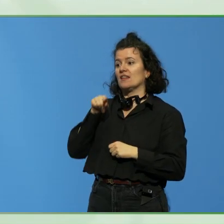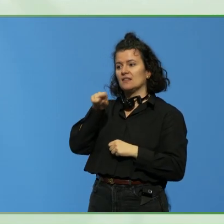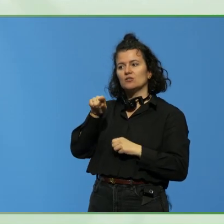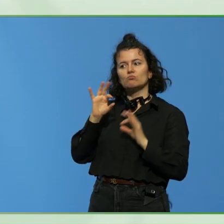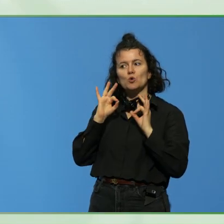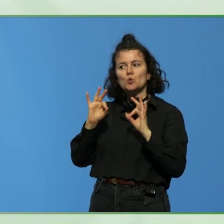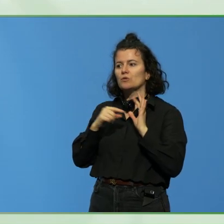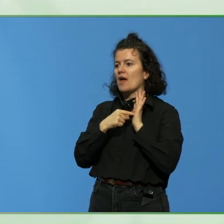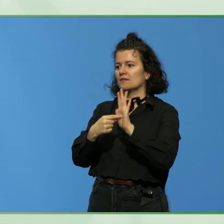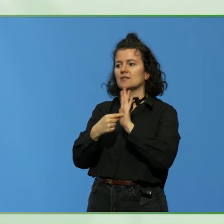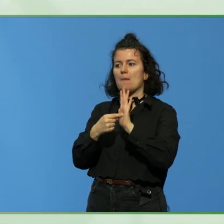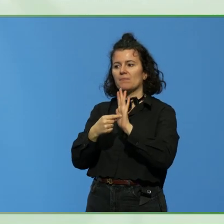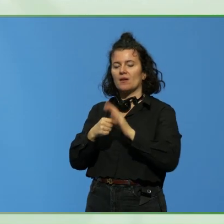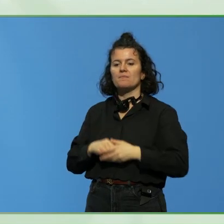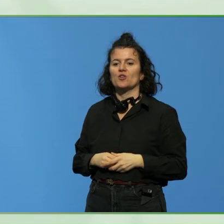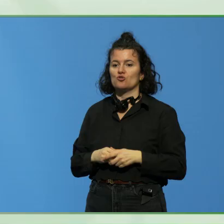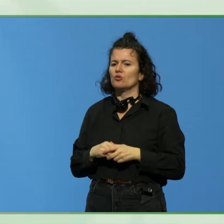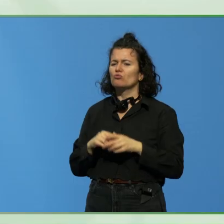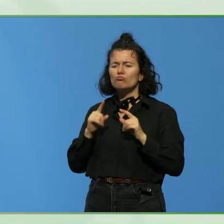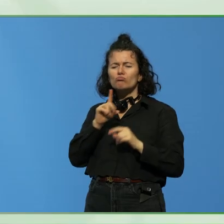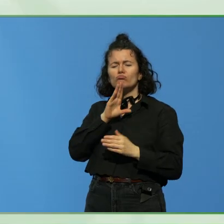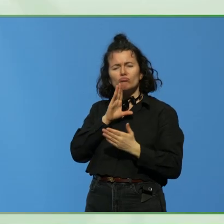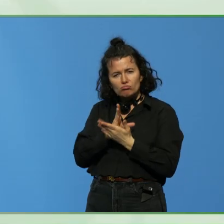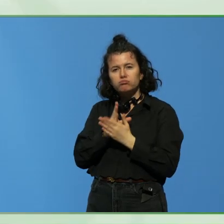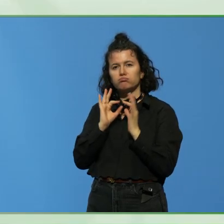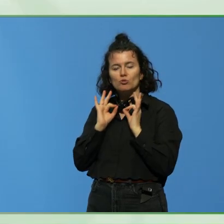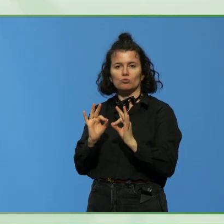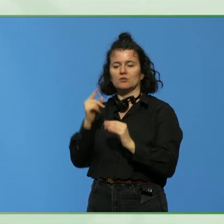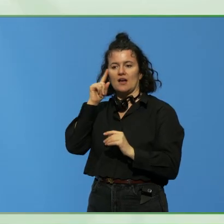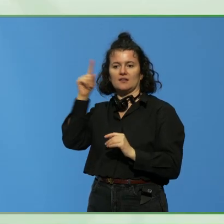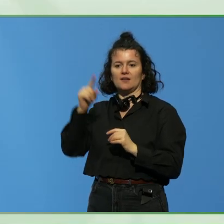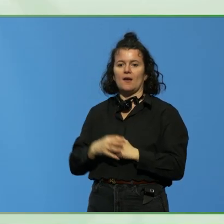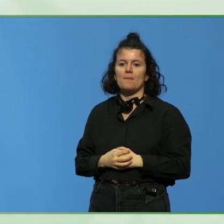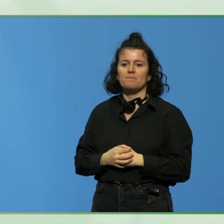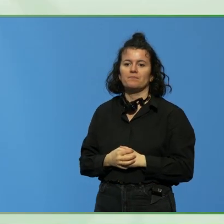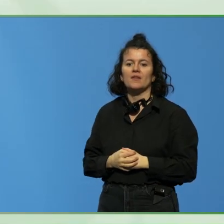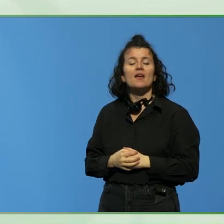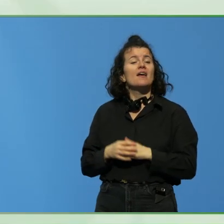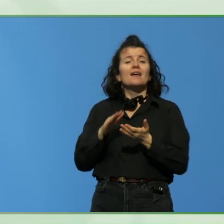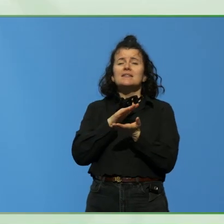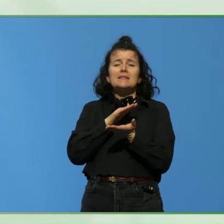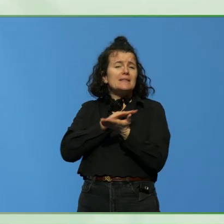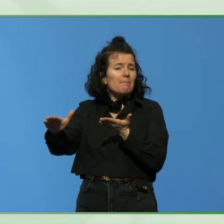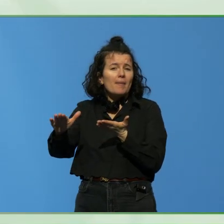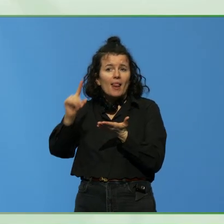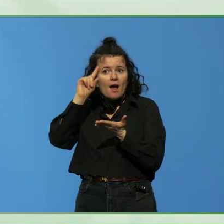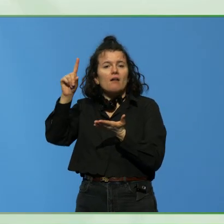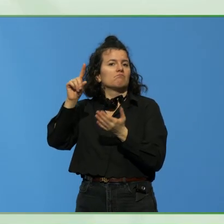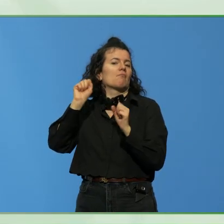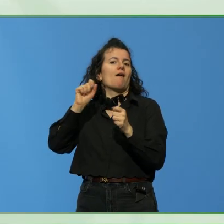users. Sometimes the most effective solutions are the simplest.